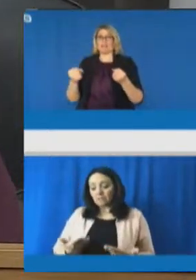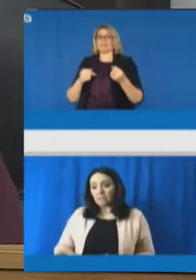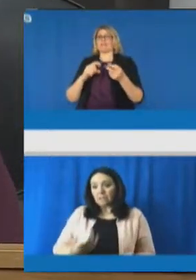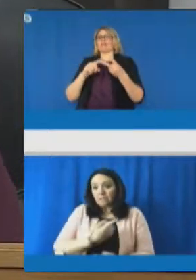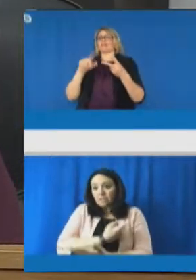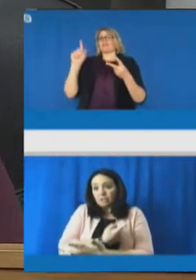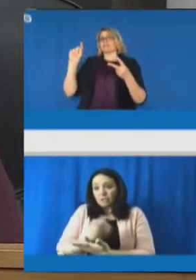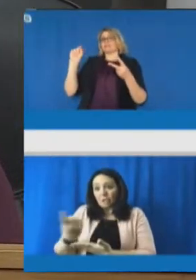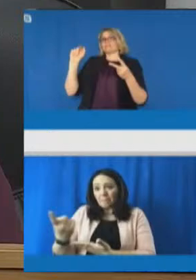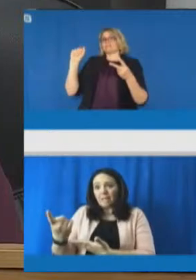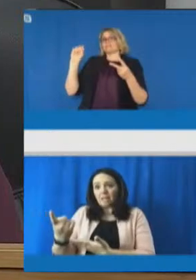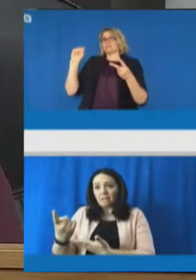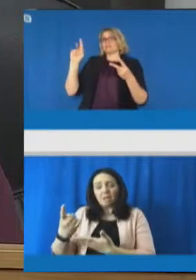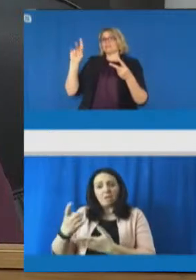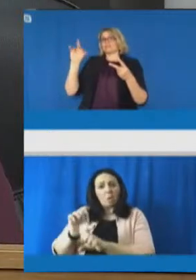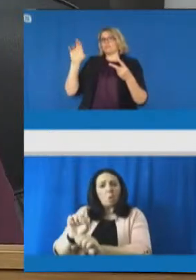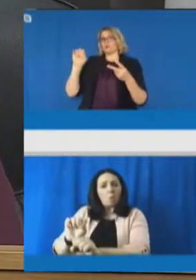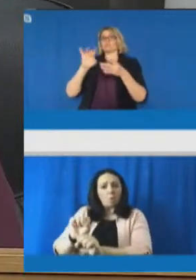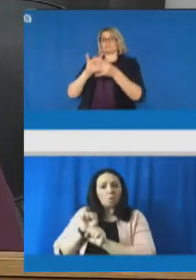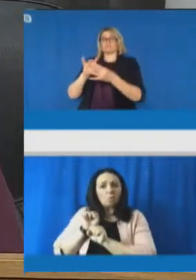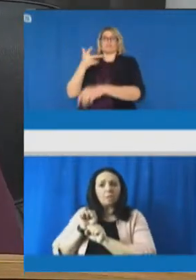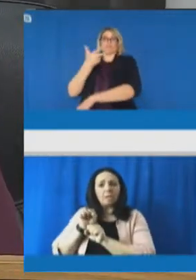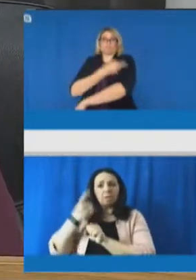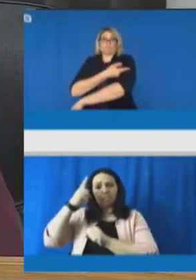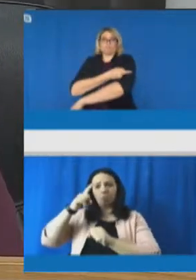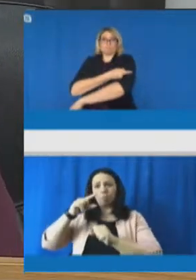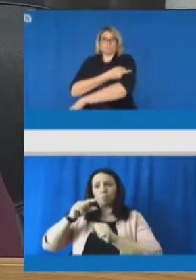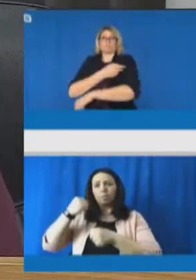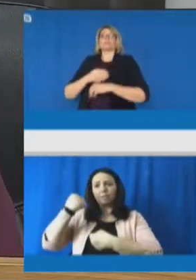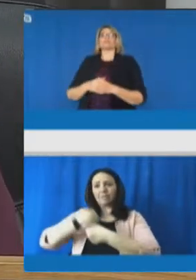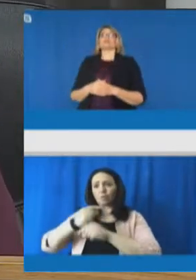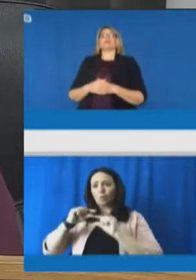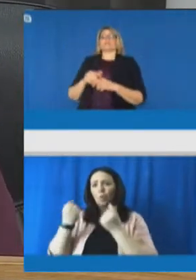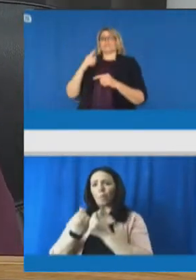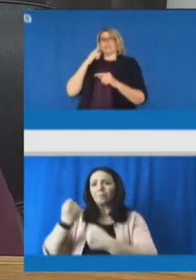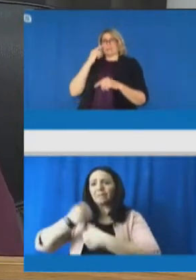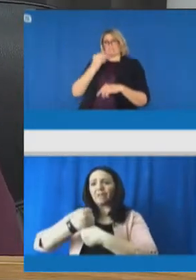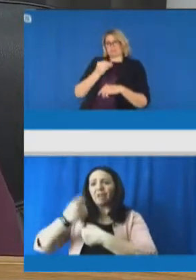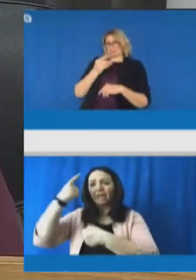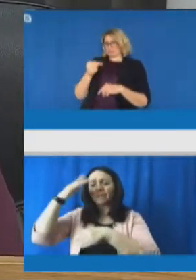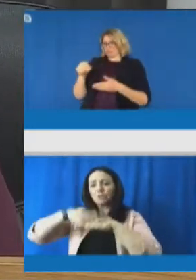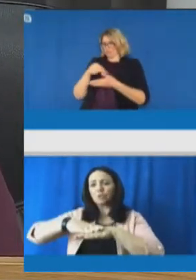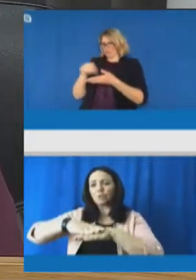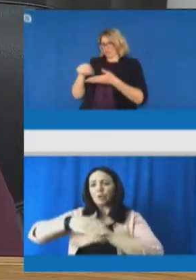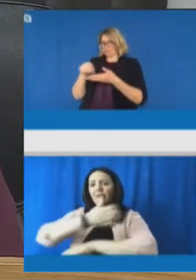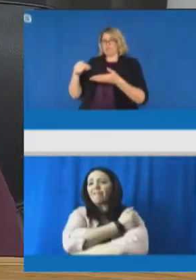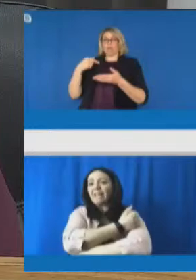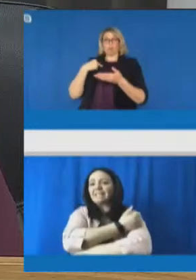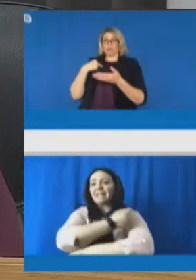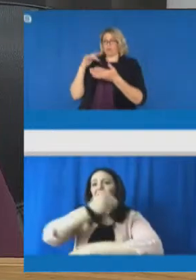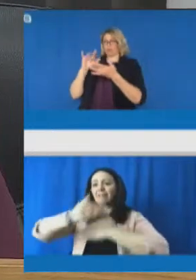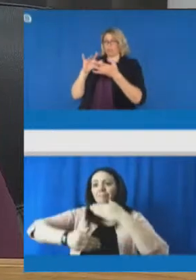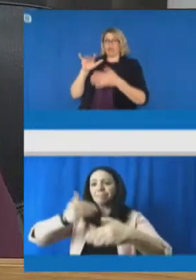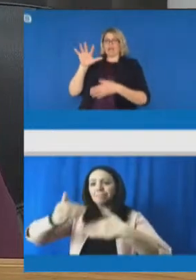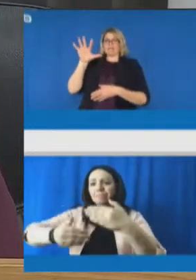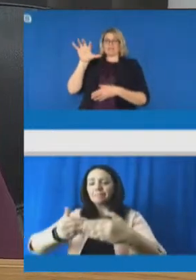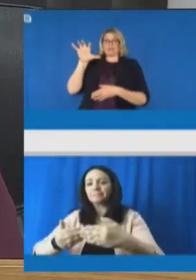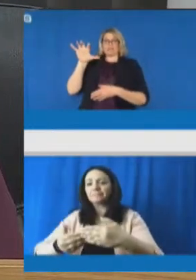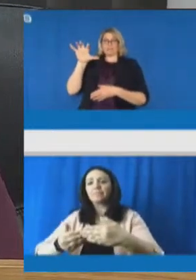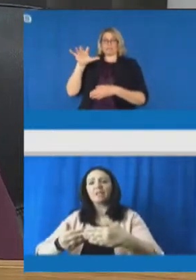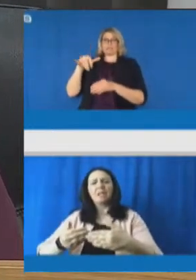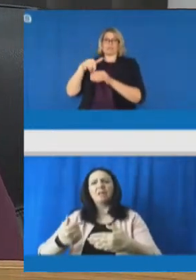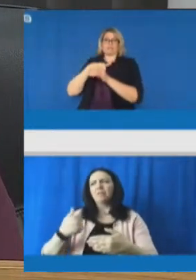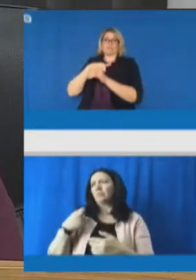So again, just to add to what Minister Shephard said, the vaccination rollout in terms of the delivery of those vaccines starts